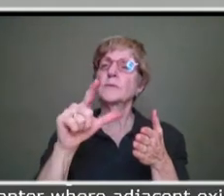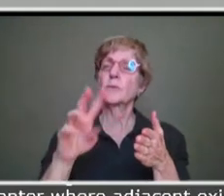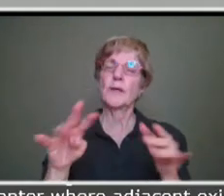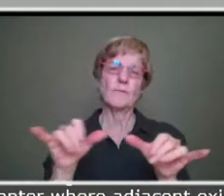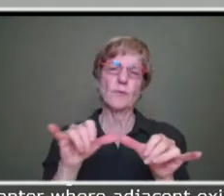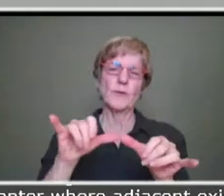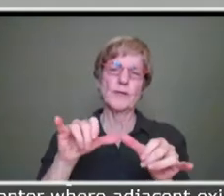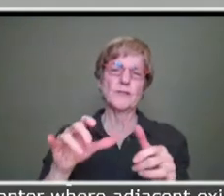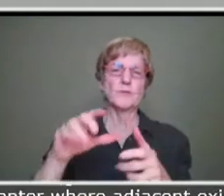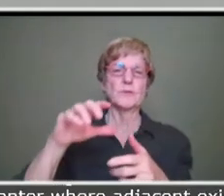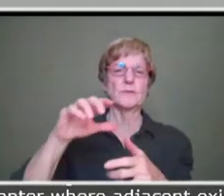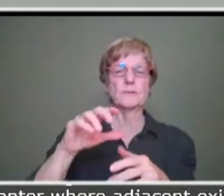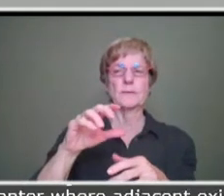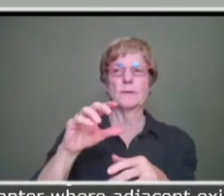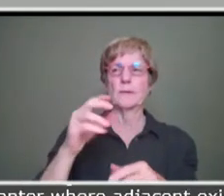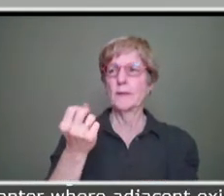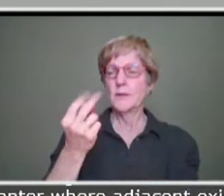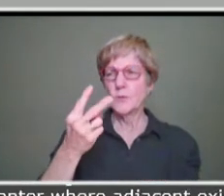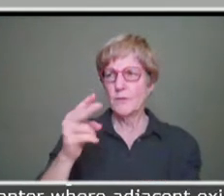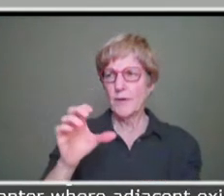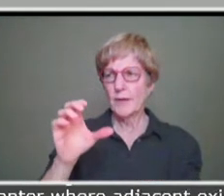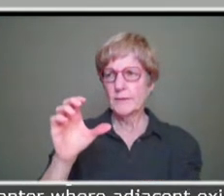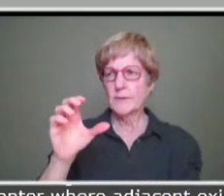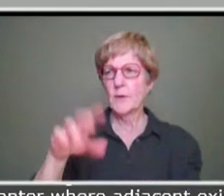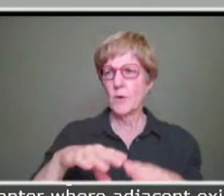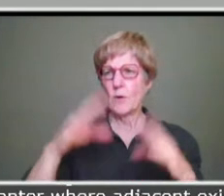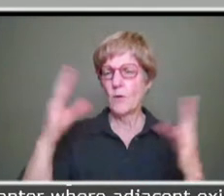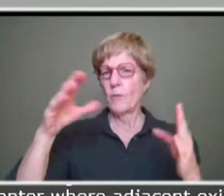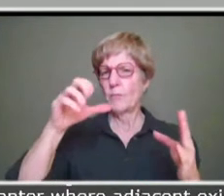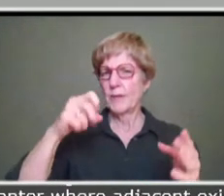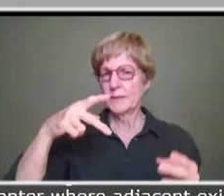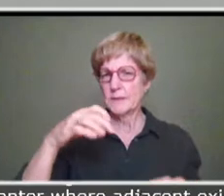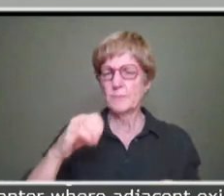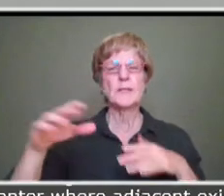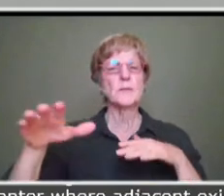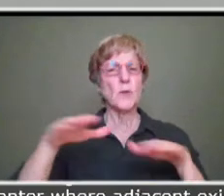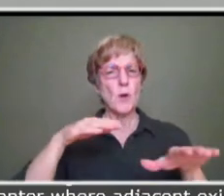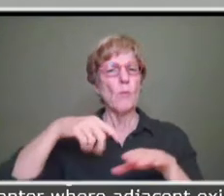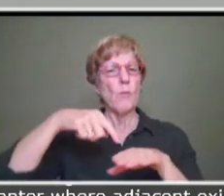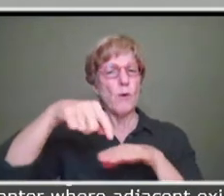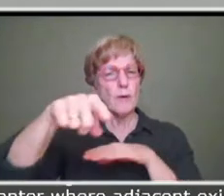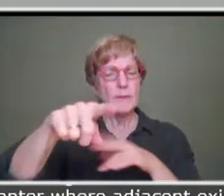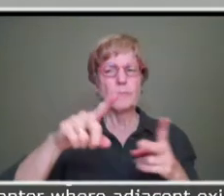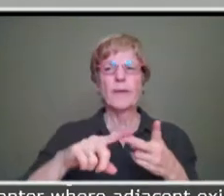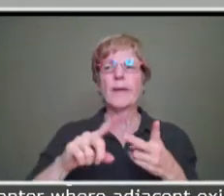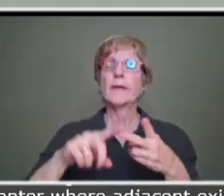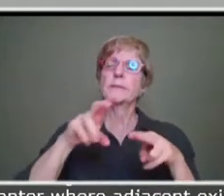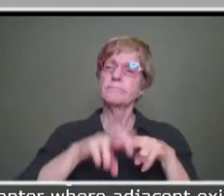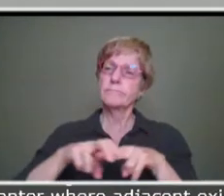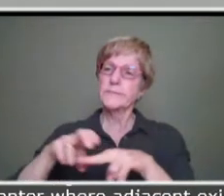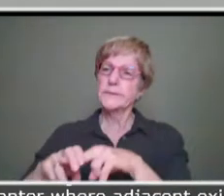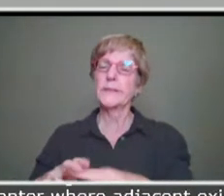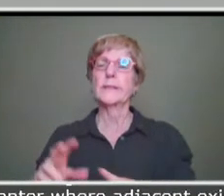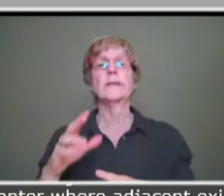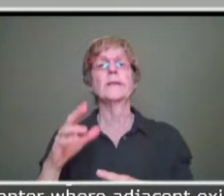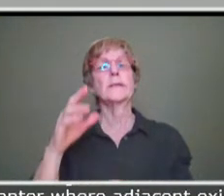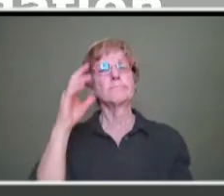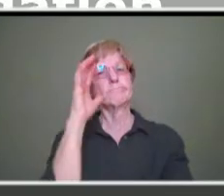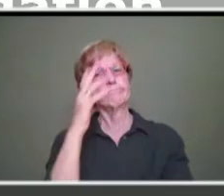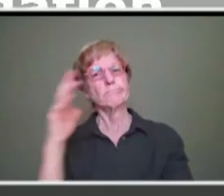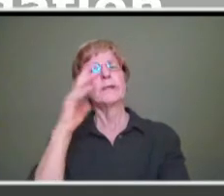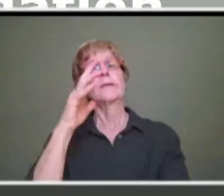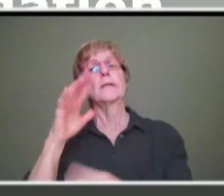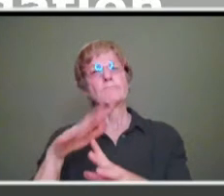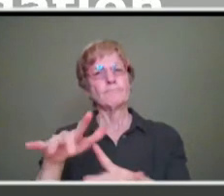8 000 square foot minimum of open space to include things like walking past Landscaping seating areas would be provided staff